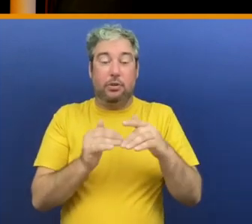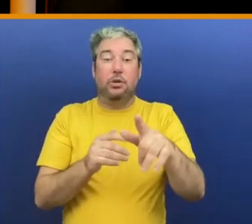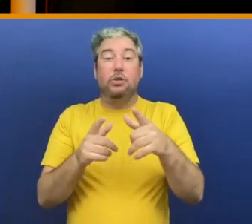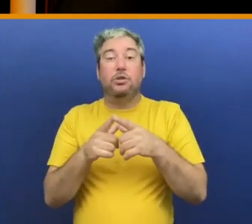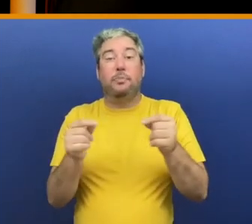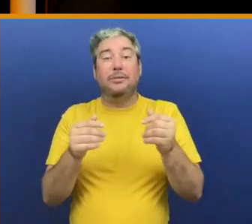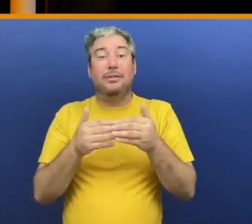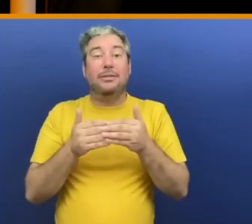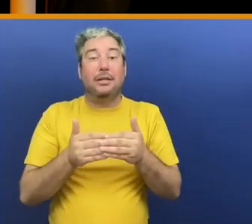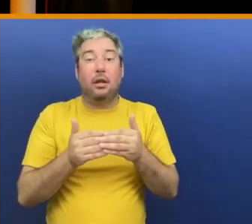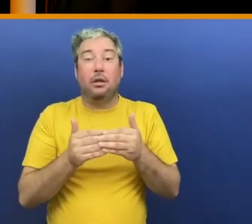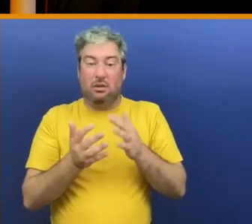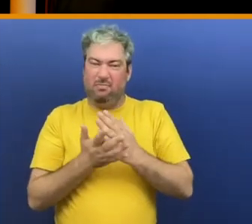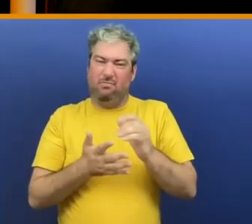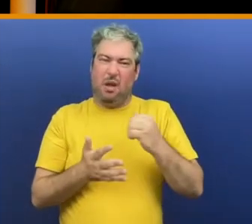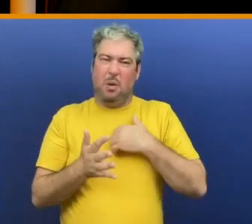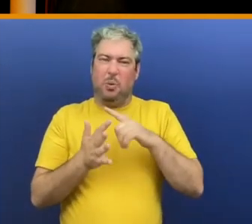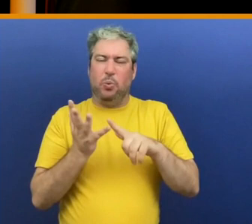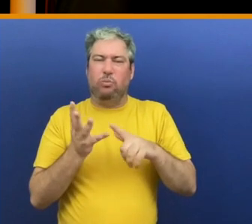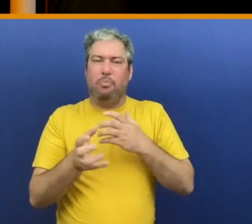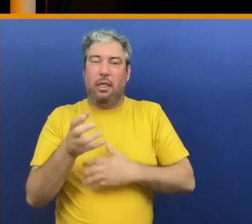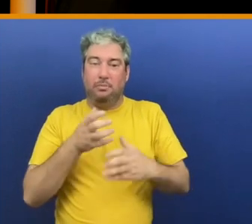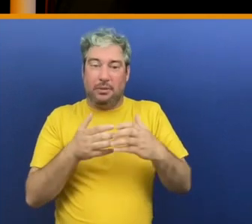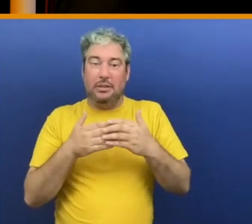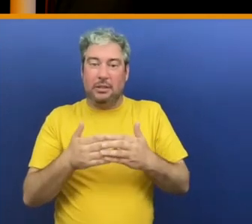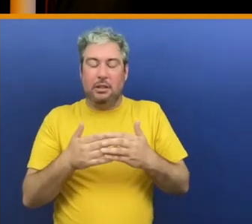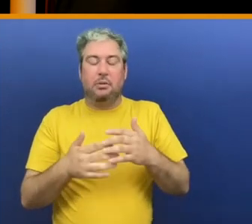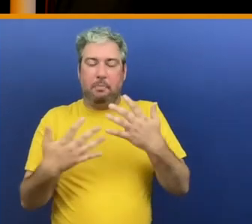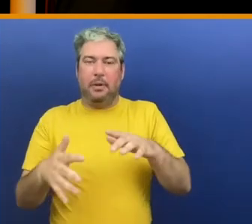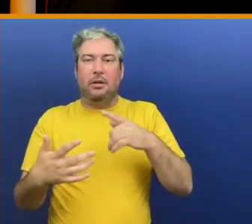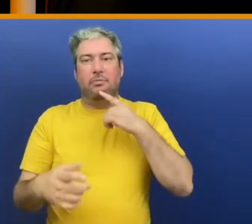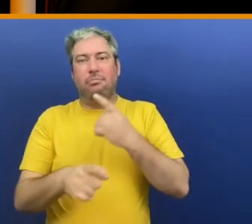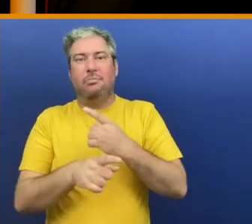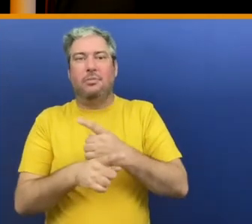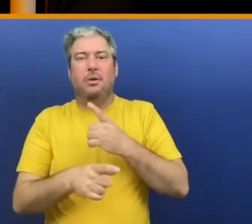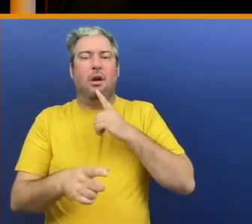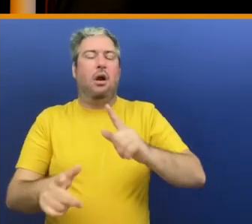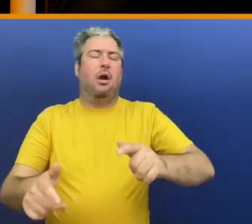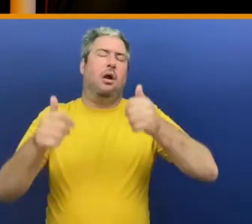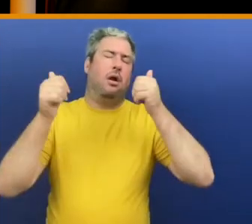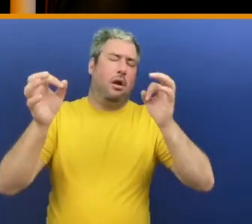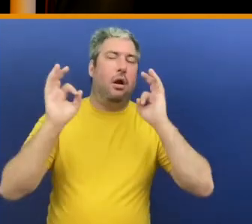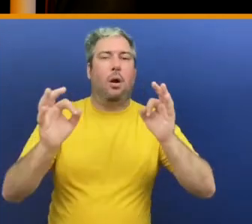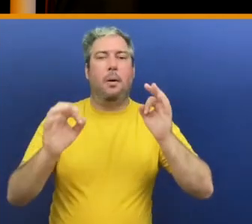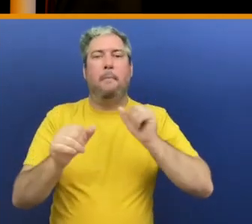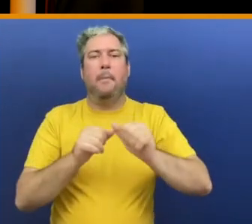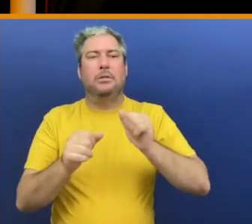described as something which was far better than the situation that we had before. This is entirely